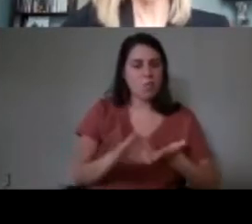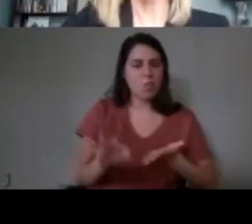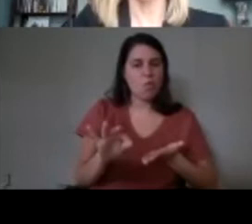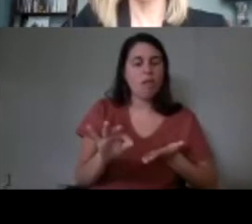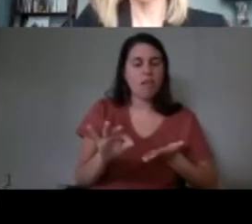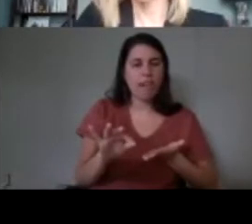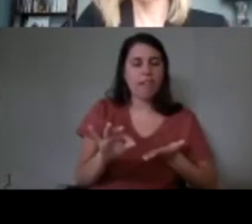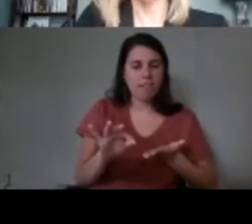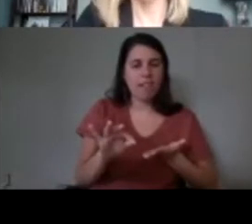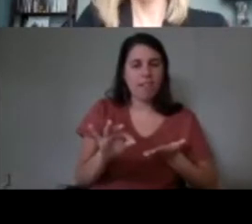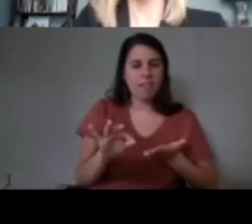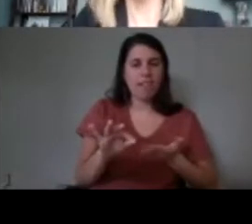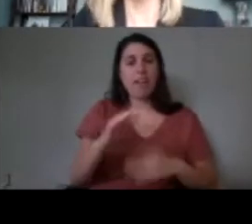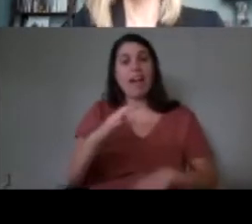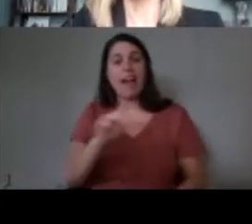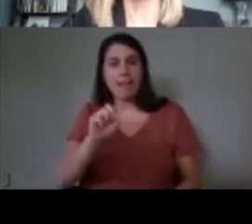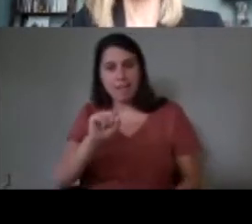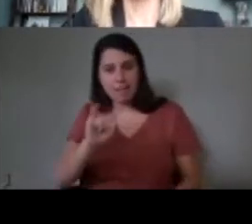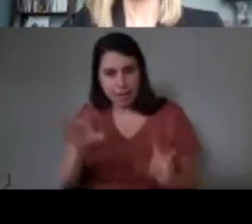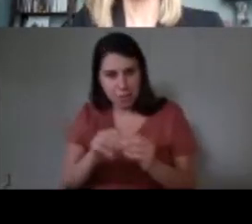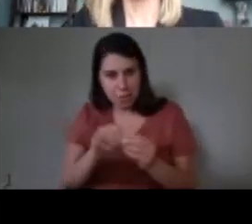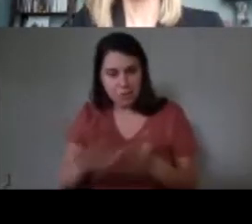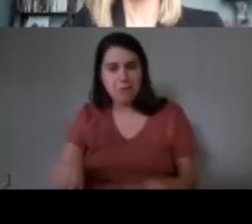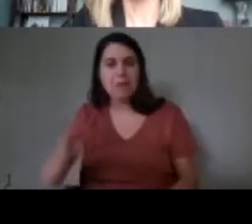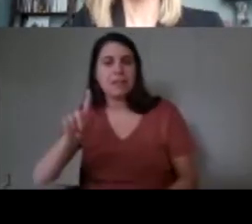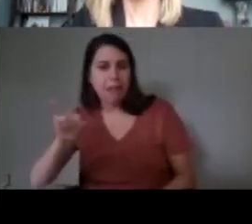across these samples.